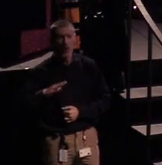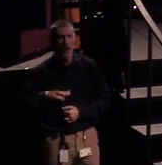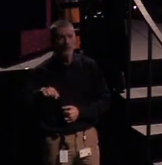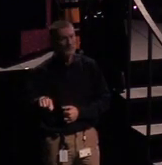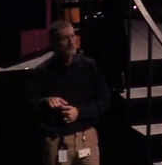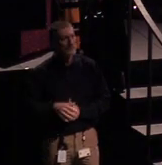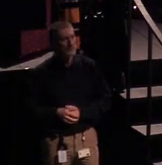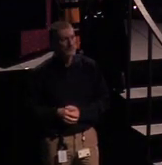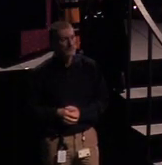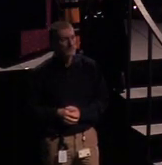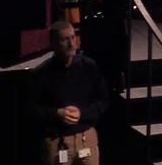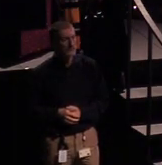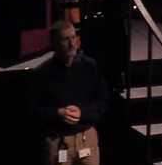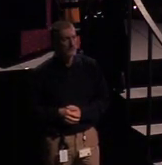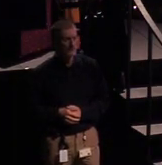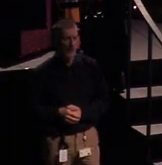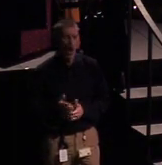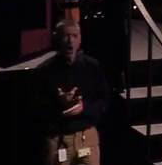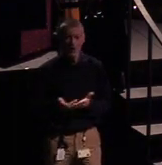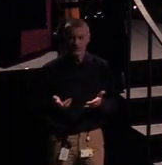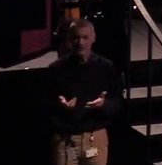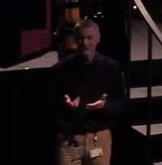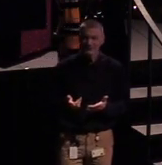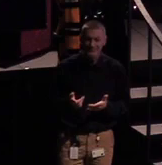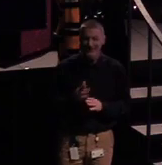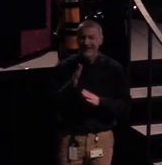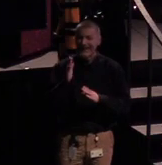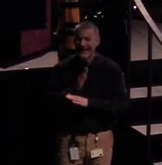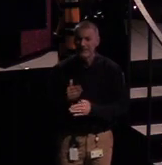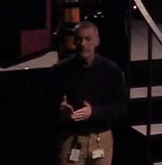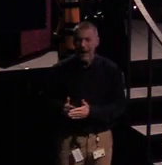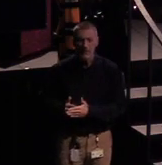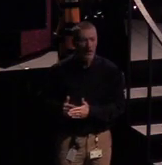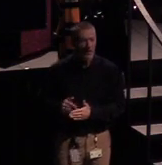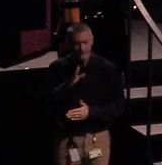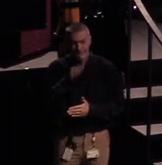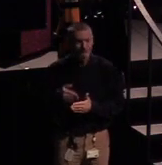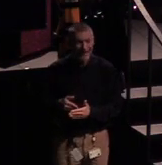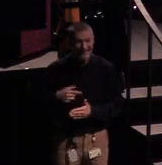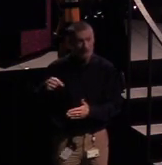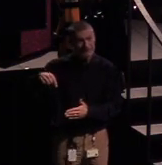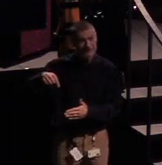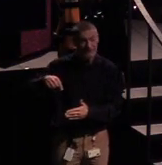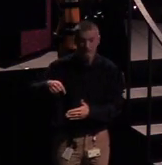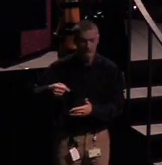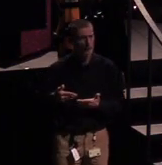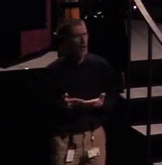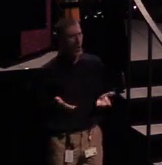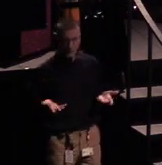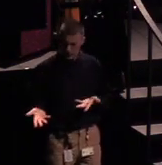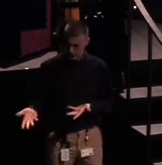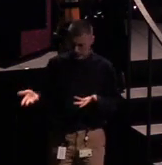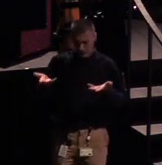about the unknit the unseen barriers that they might be grappling with so that they can get the right support I think it's